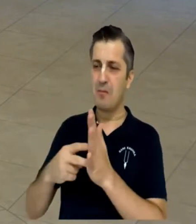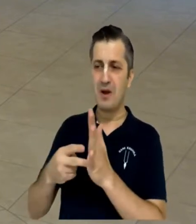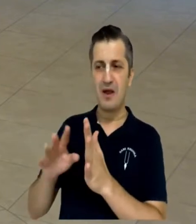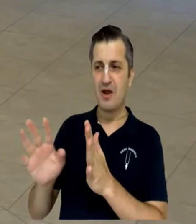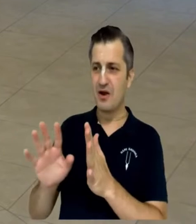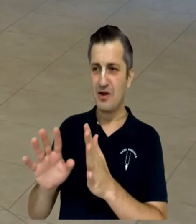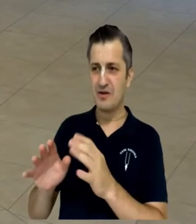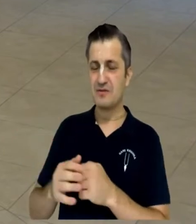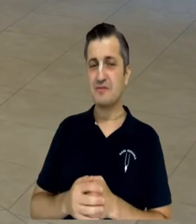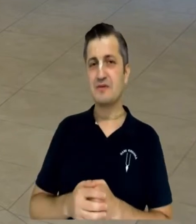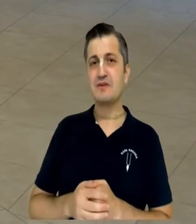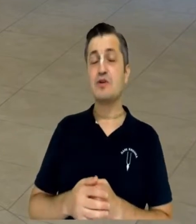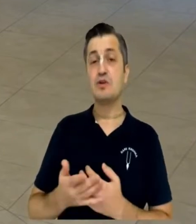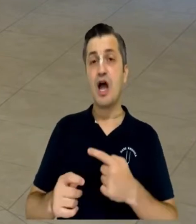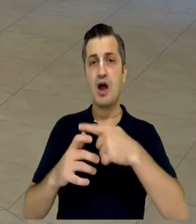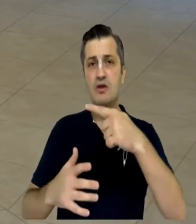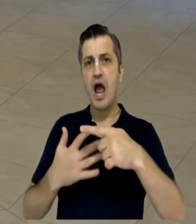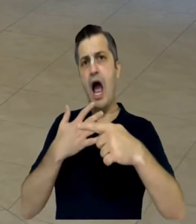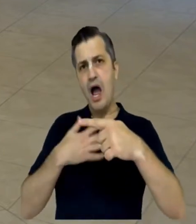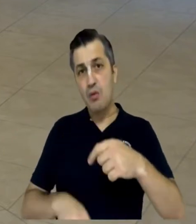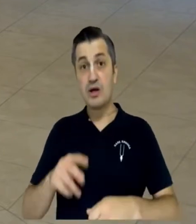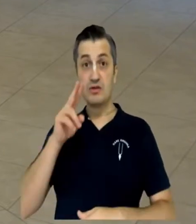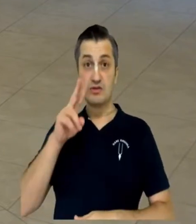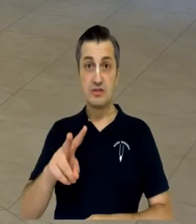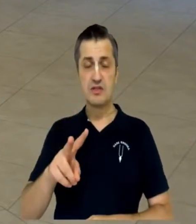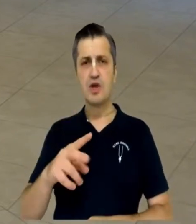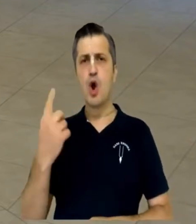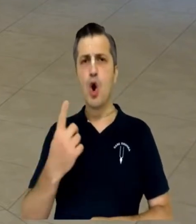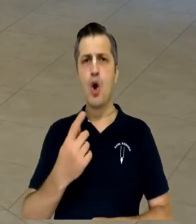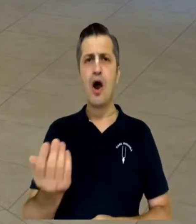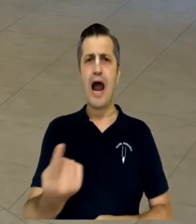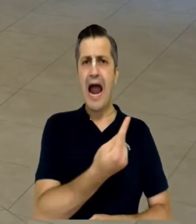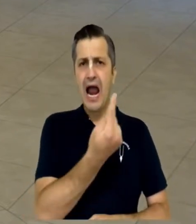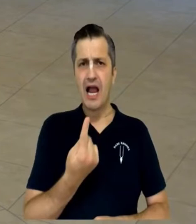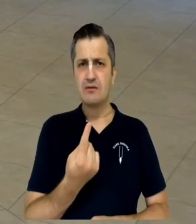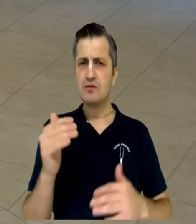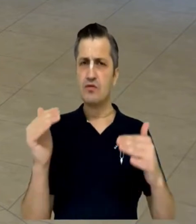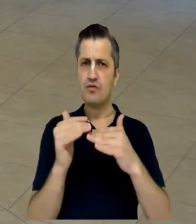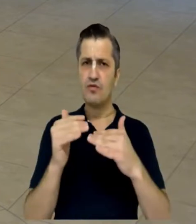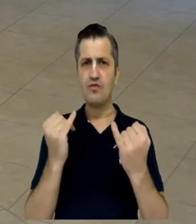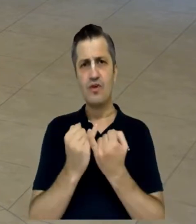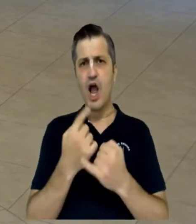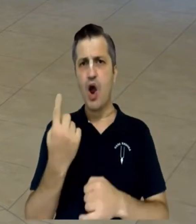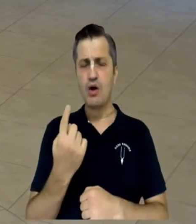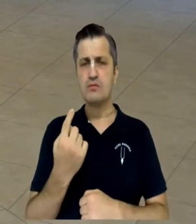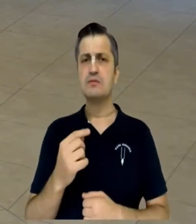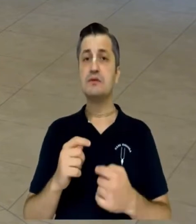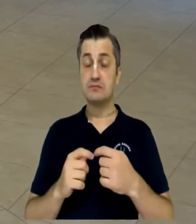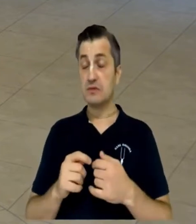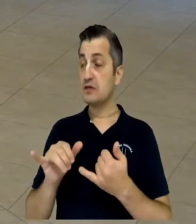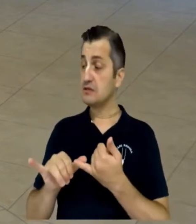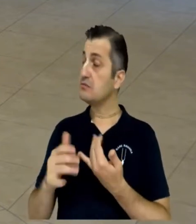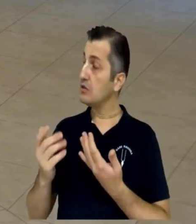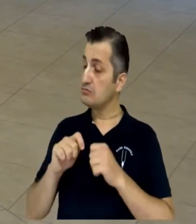Krishna, drive me in the center so that I can see who I am going to be fighting. And I think ultimately that's where the mistake comes from. He's still praying to Krishna,